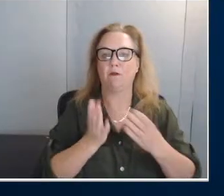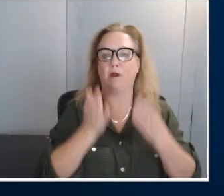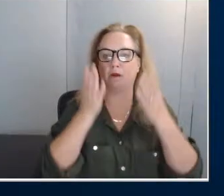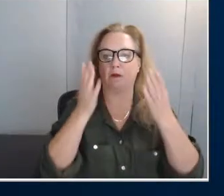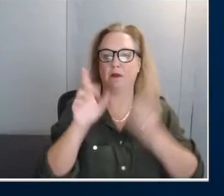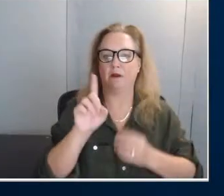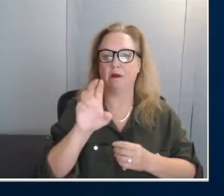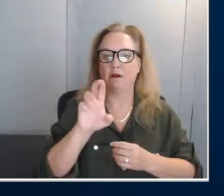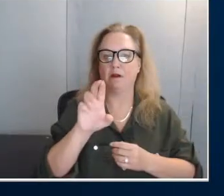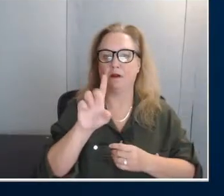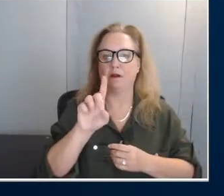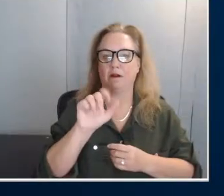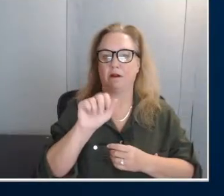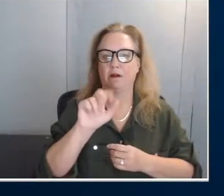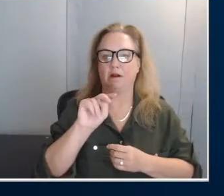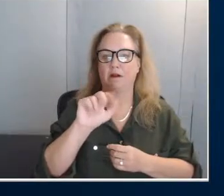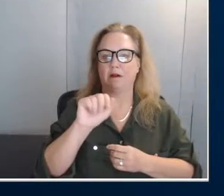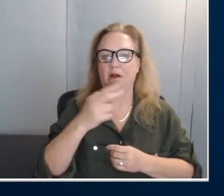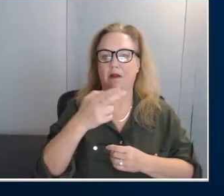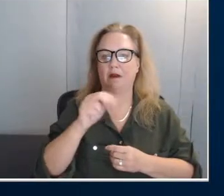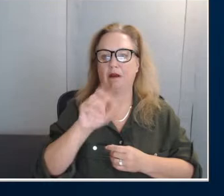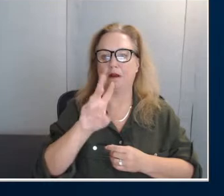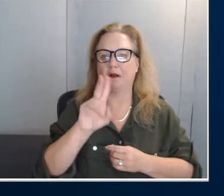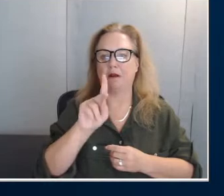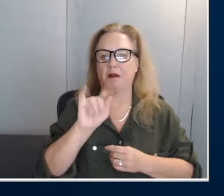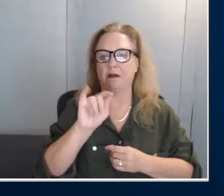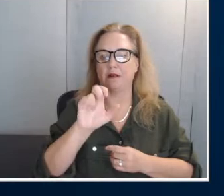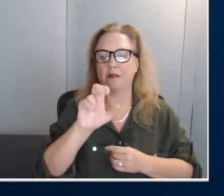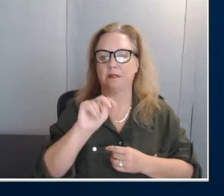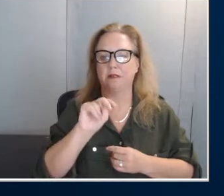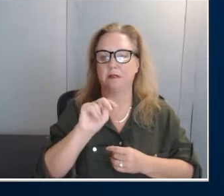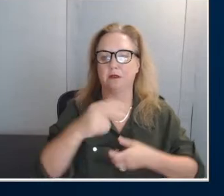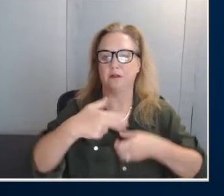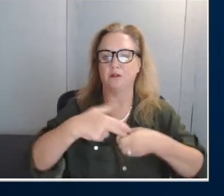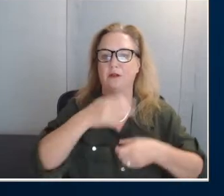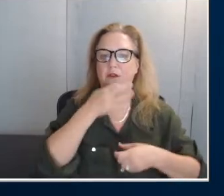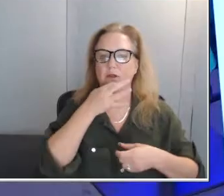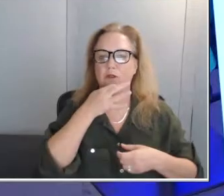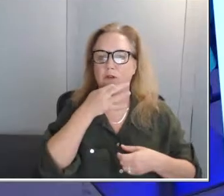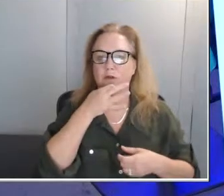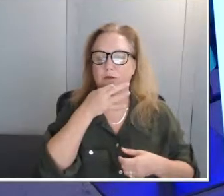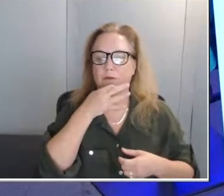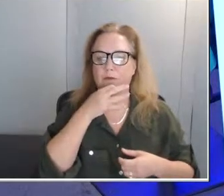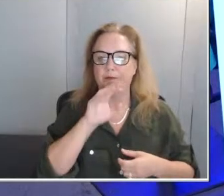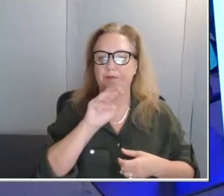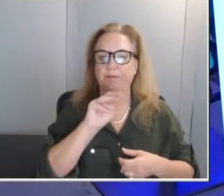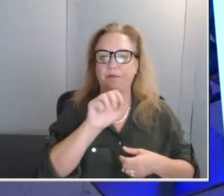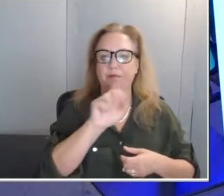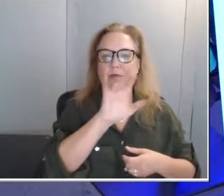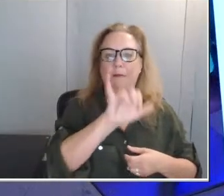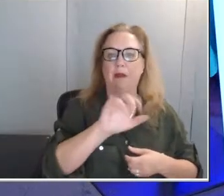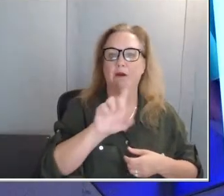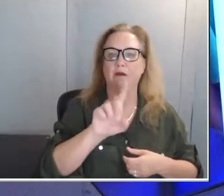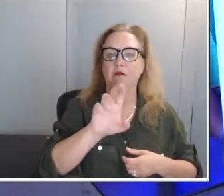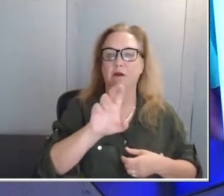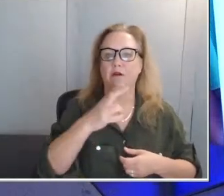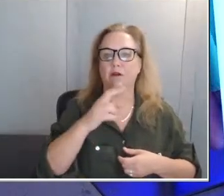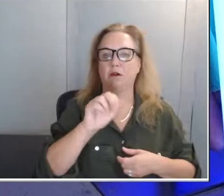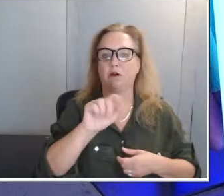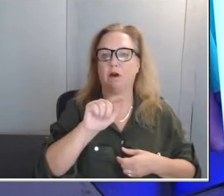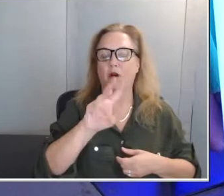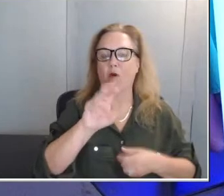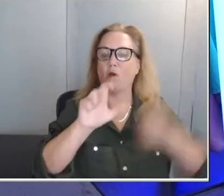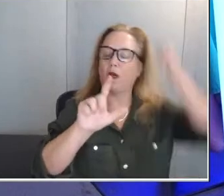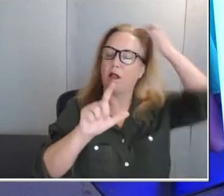Dana Hawkinson joining us in just a few moments. We'll get to you in a minute, Hawk. But first, Mary and Dr. Hartwell, we want to ask about the